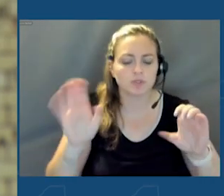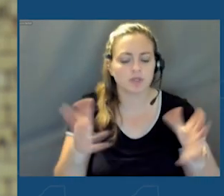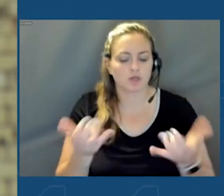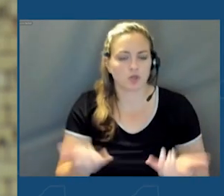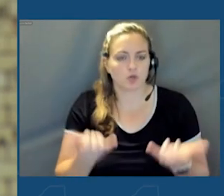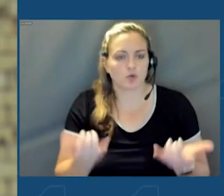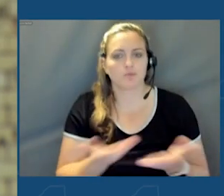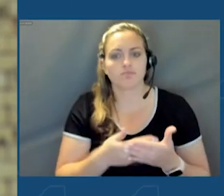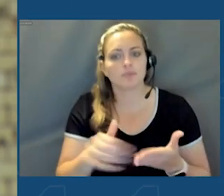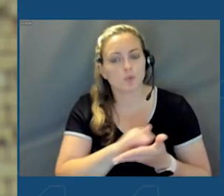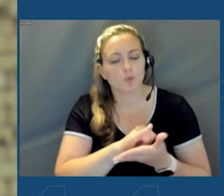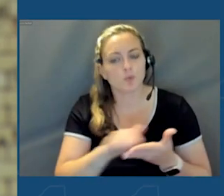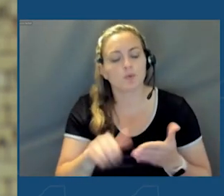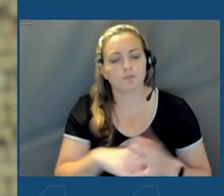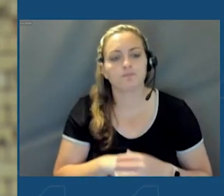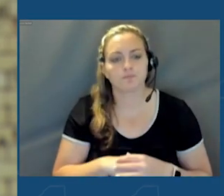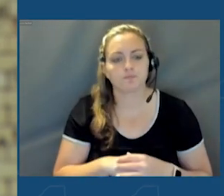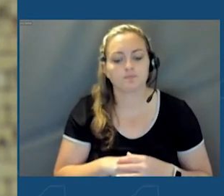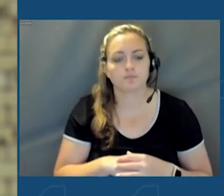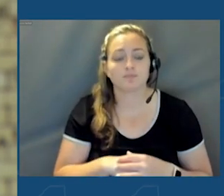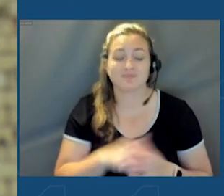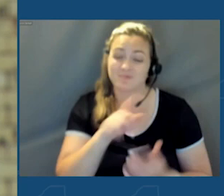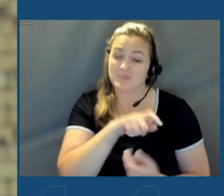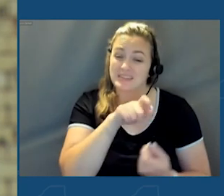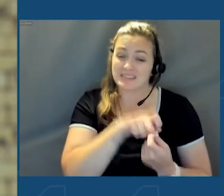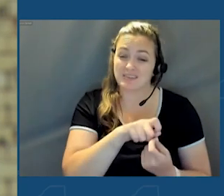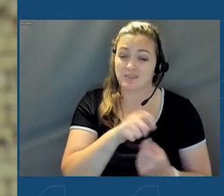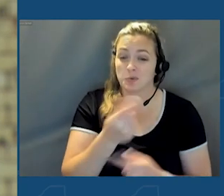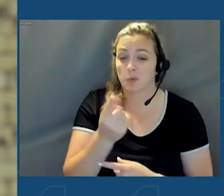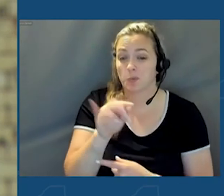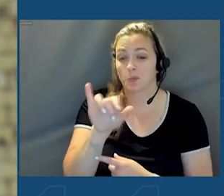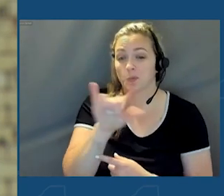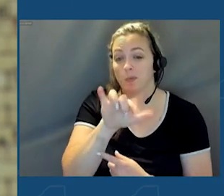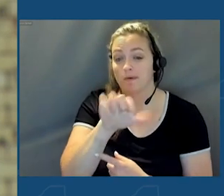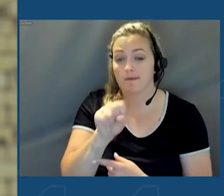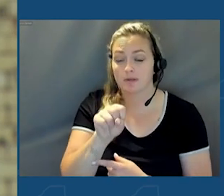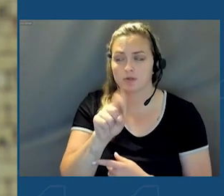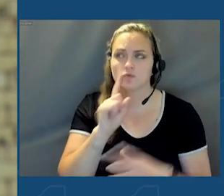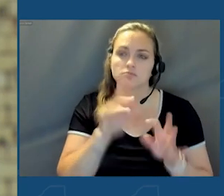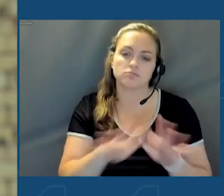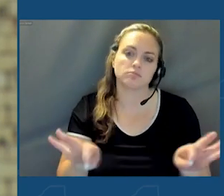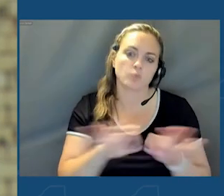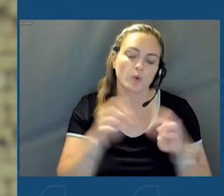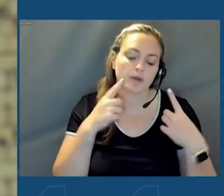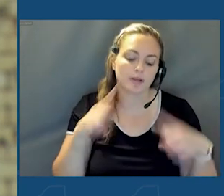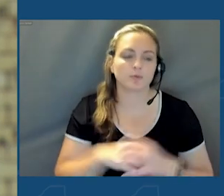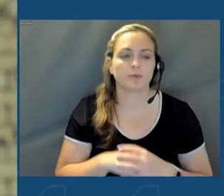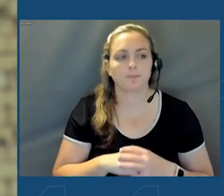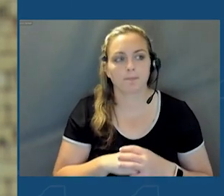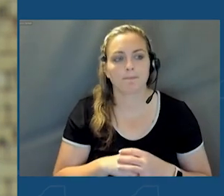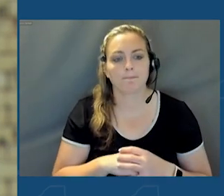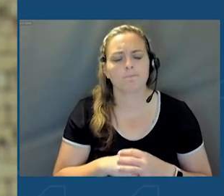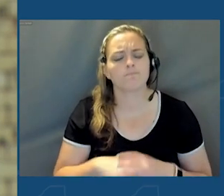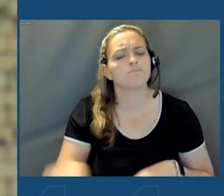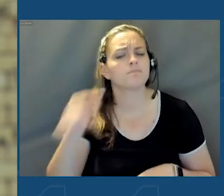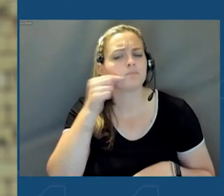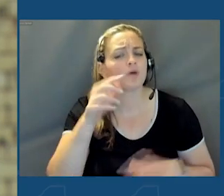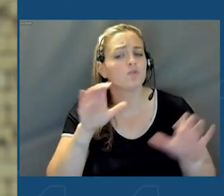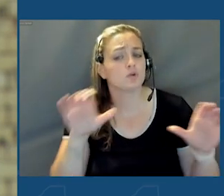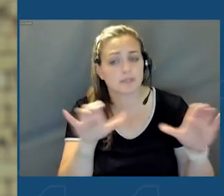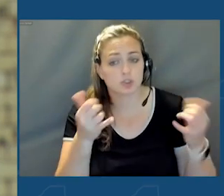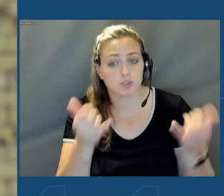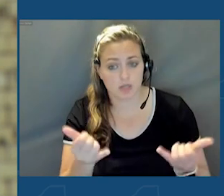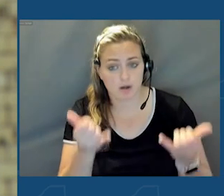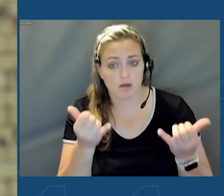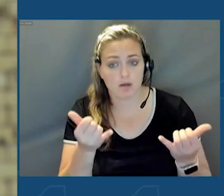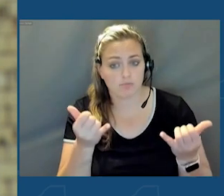and in particular coming to Gowanus to make this important announcement. The governor's actions today,